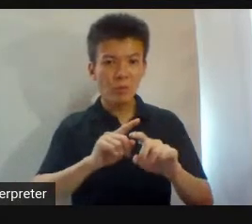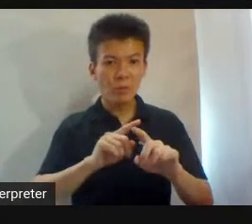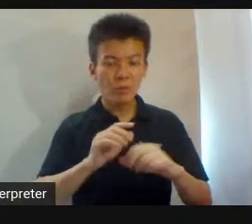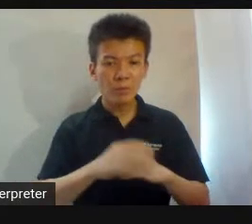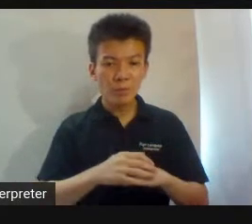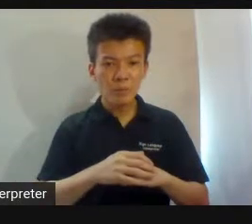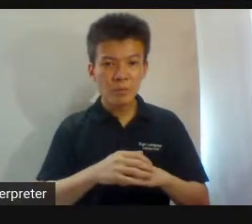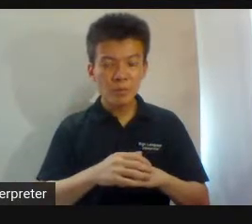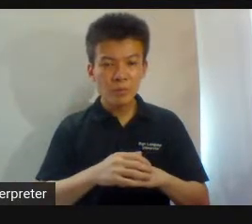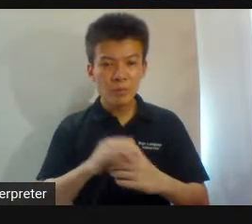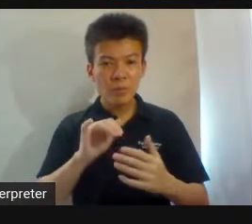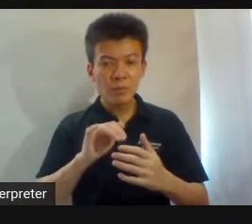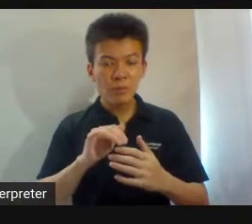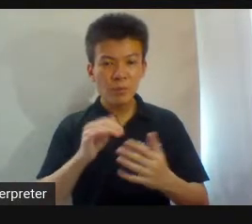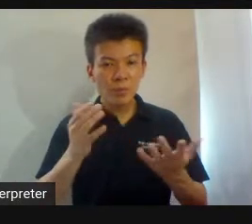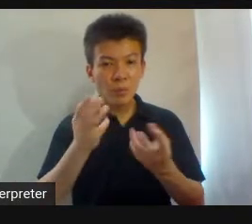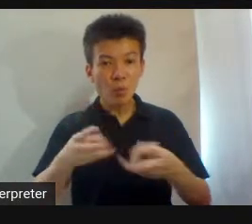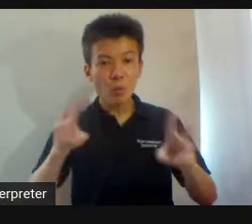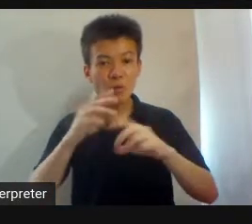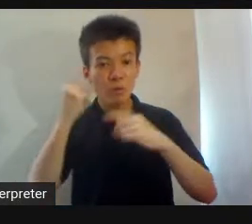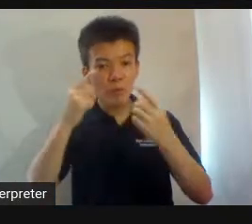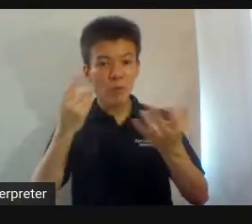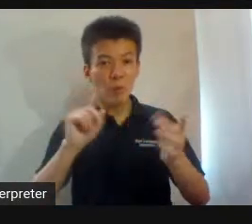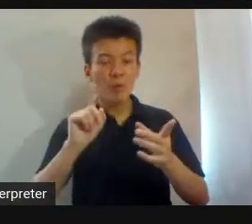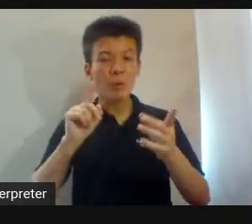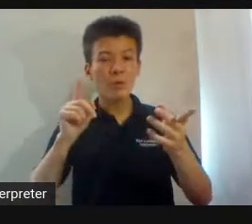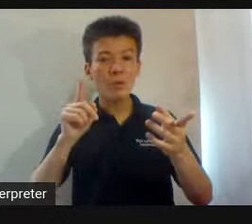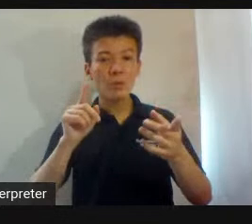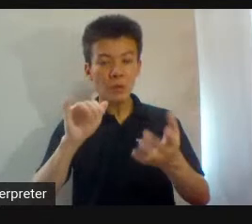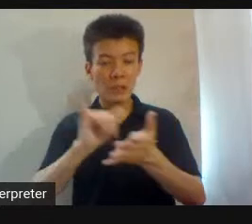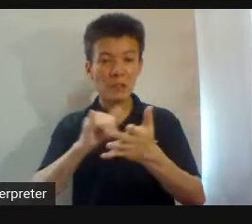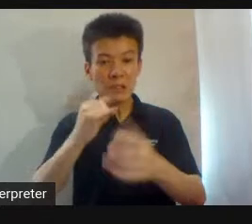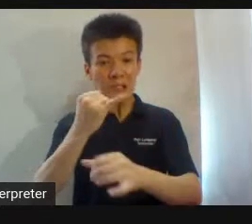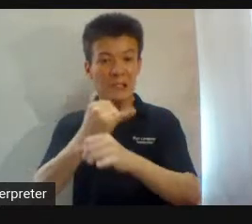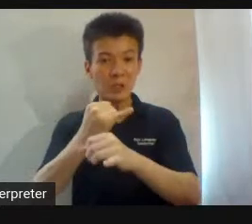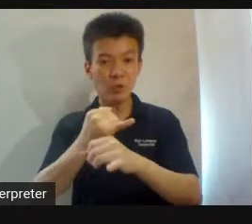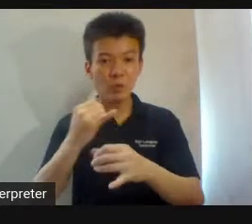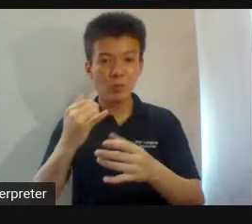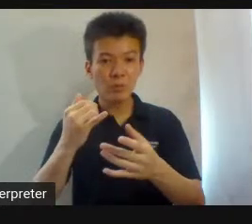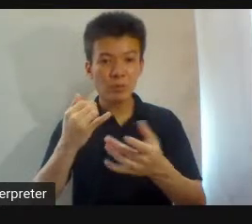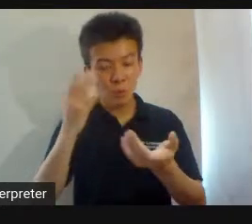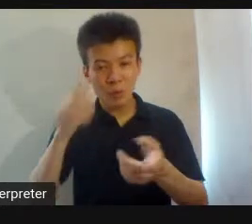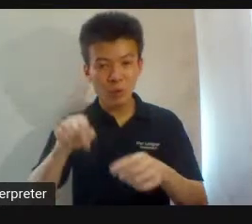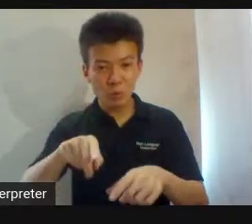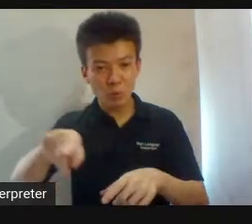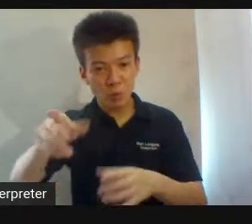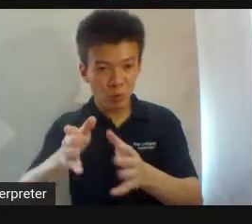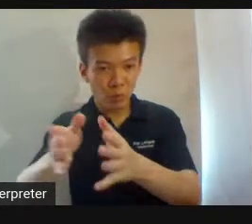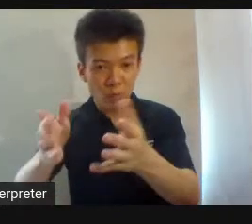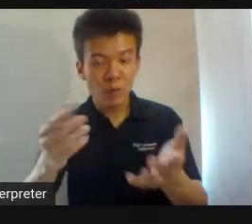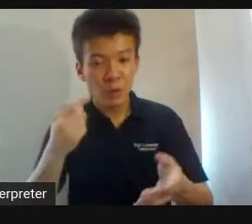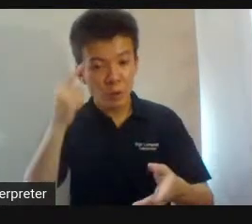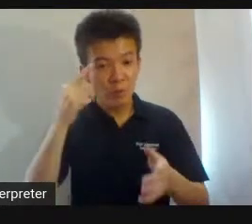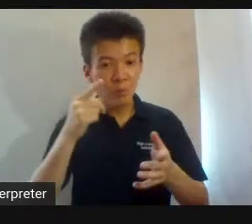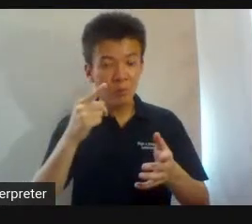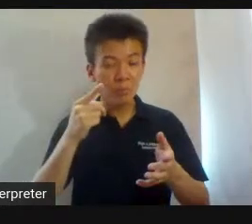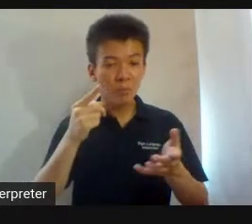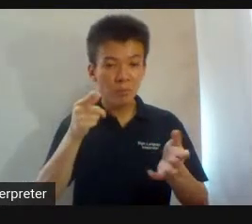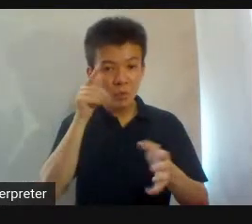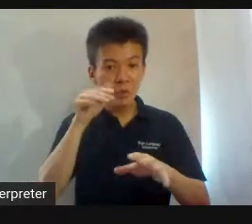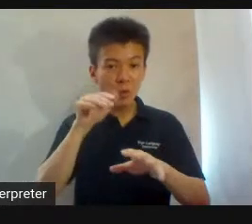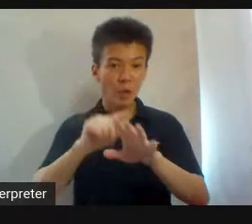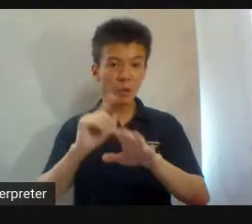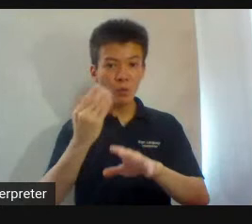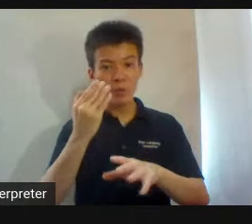worthwhile considering where is the institution's goal or journey? For example, are they looking purely